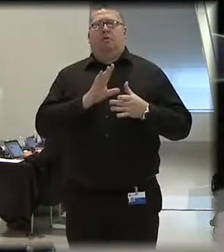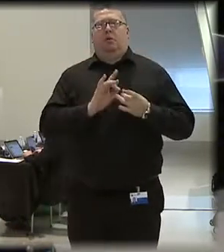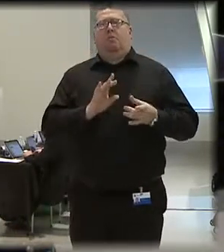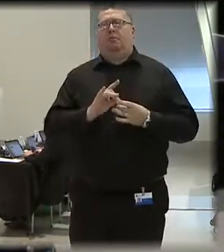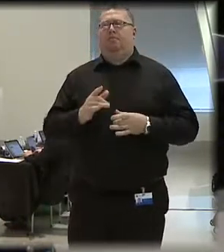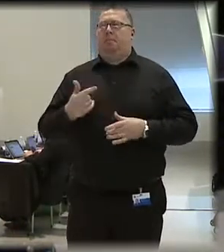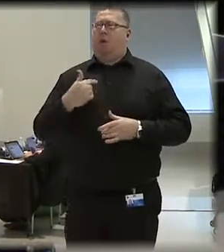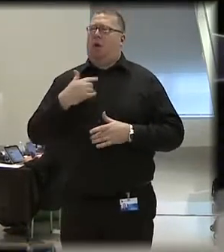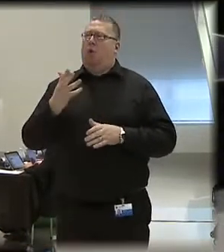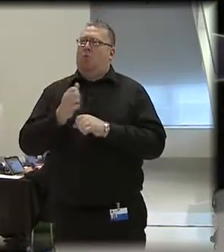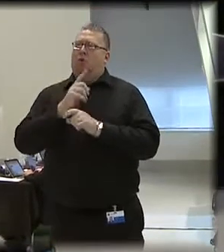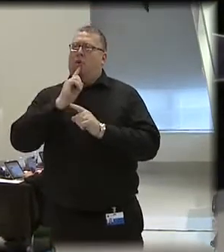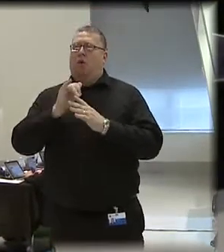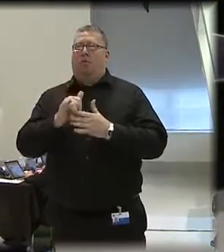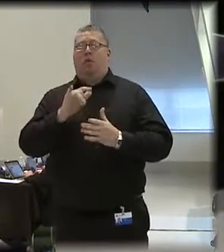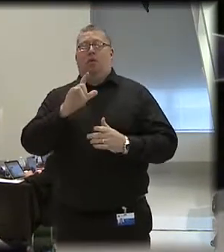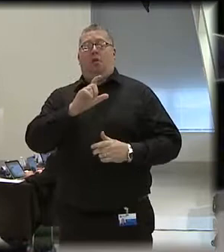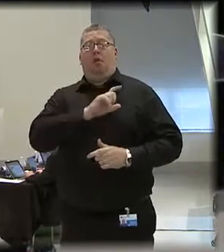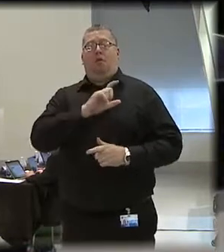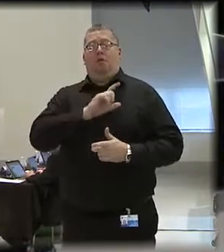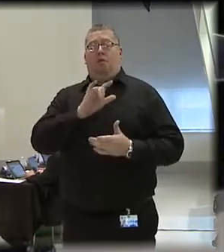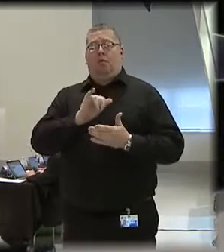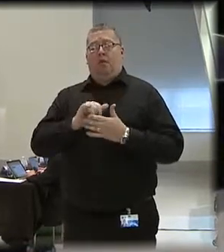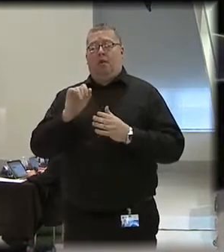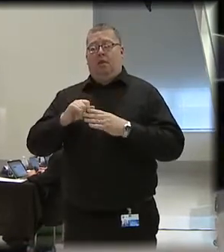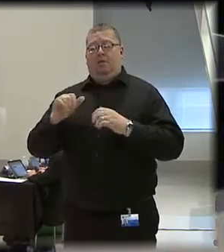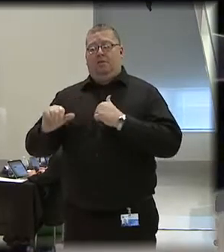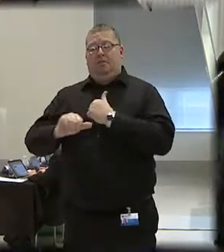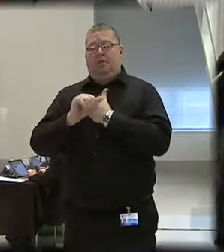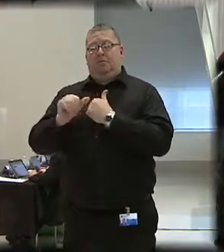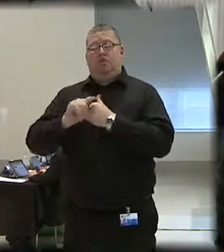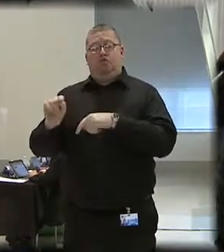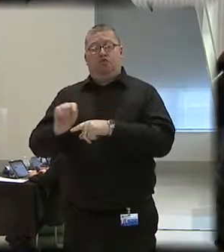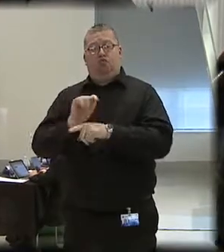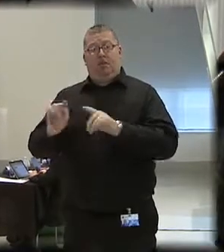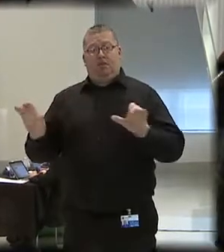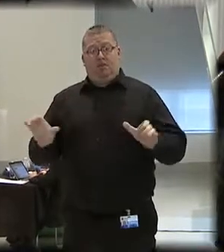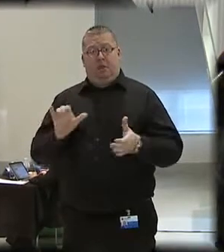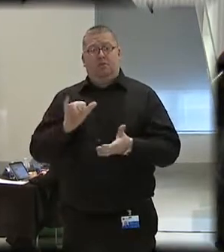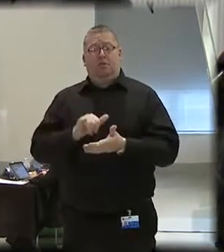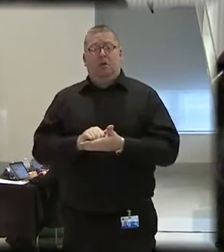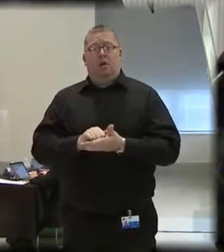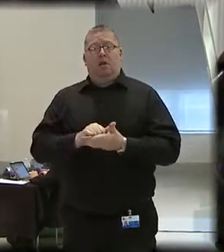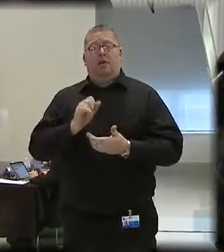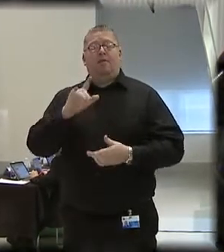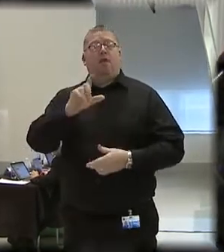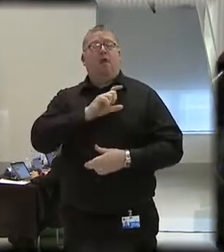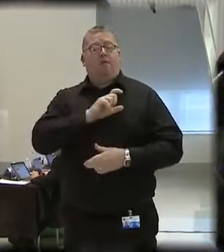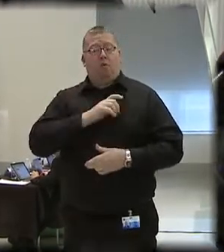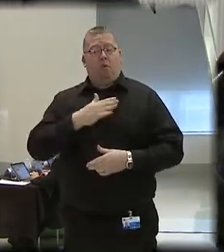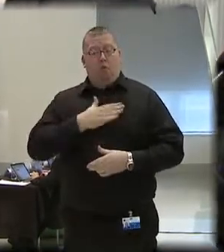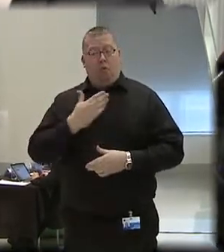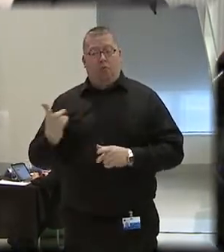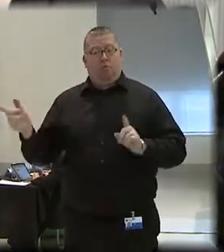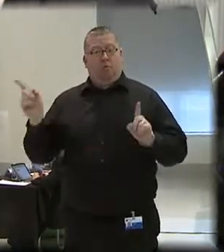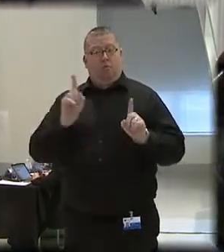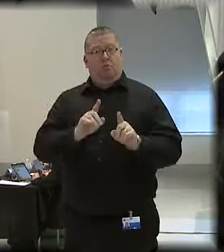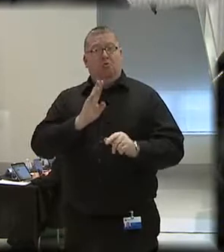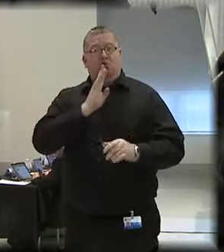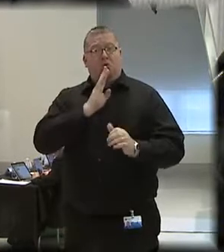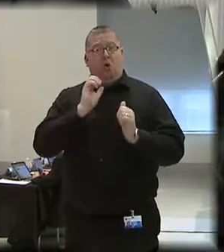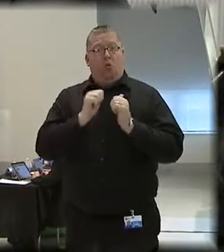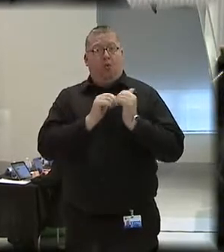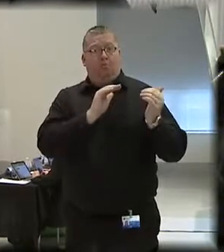up. The officer-created jeopardy training I mentioned does that. It gives, if the officer's willing to come in and talk to his